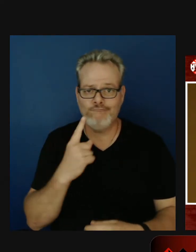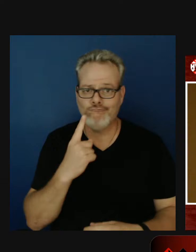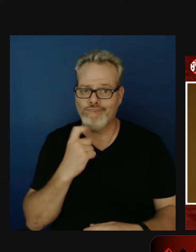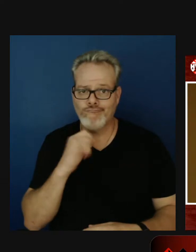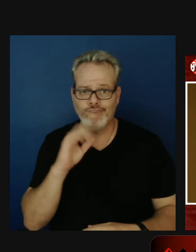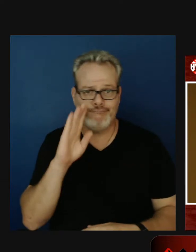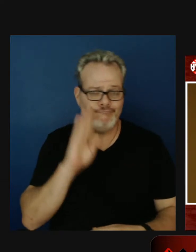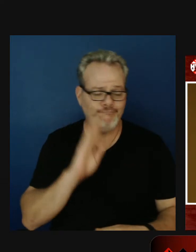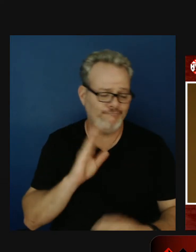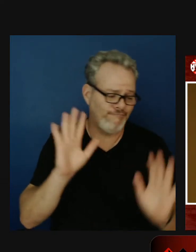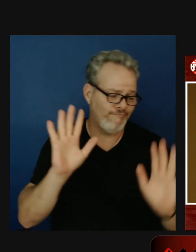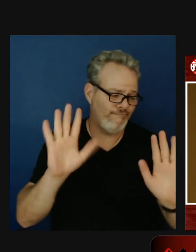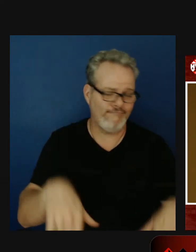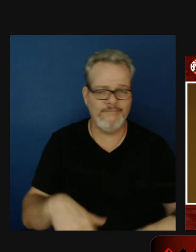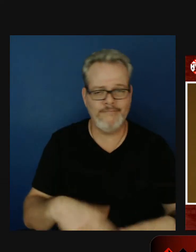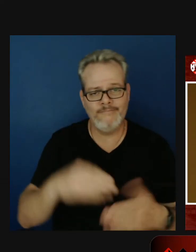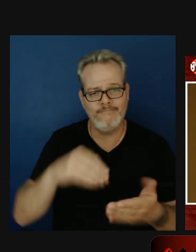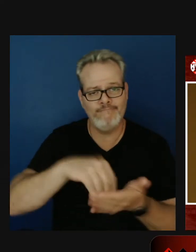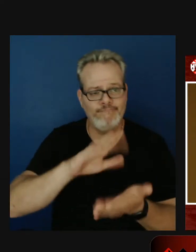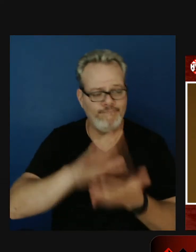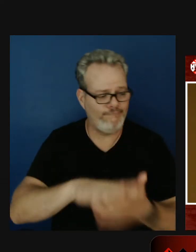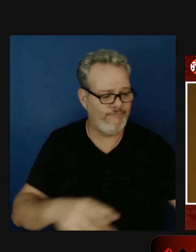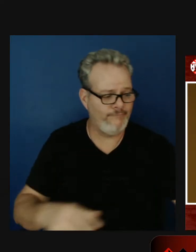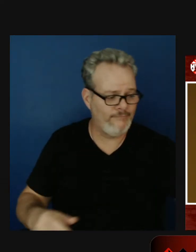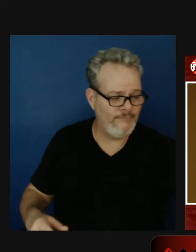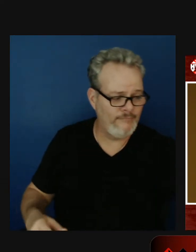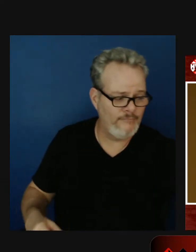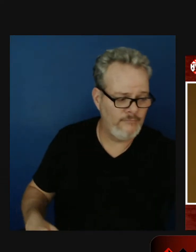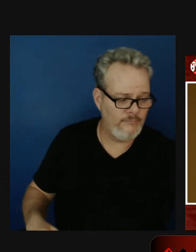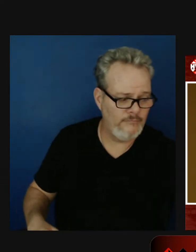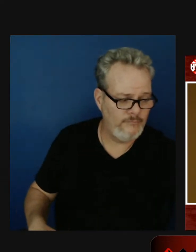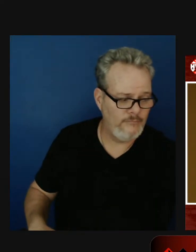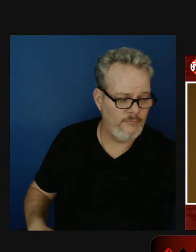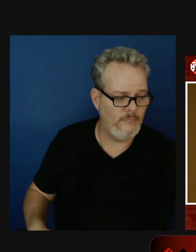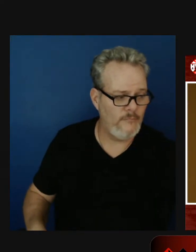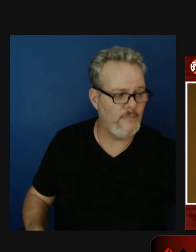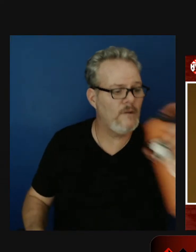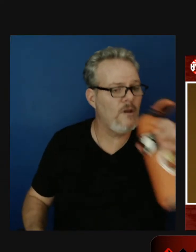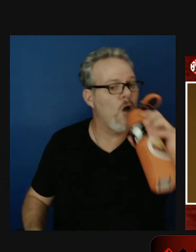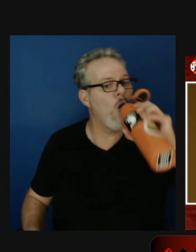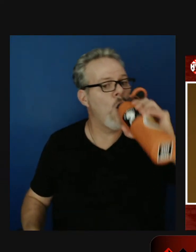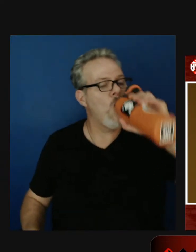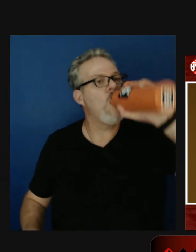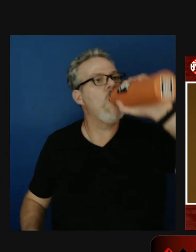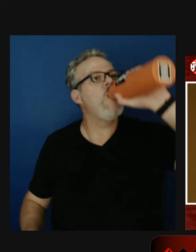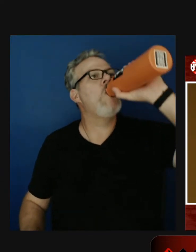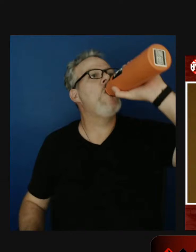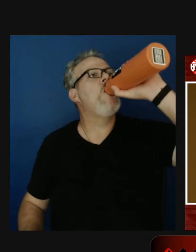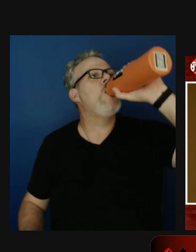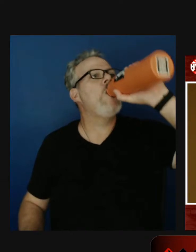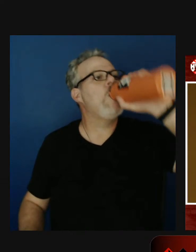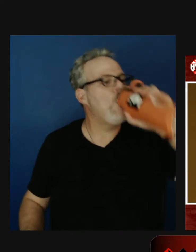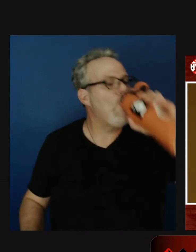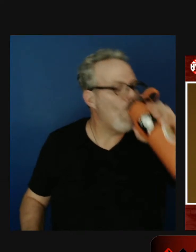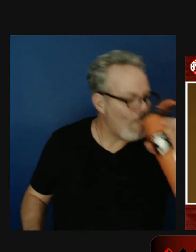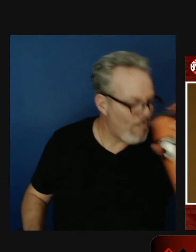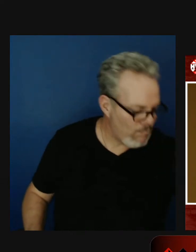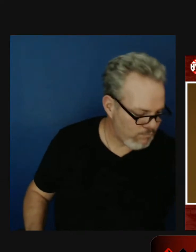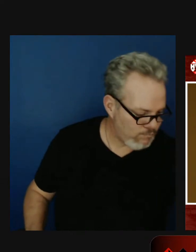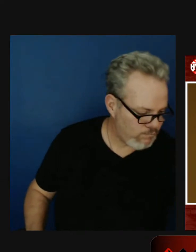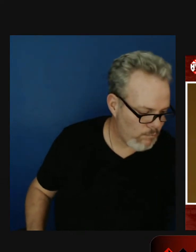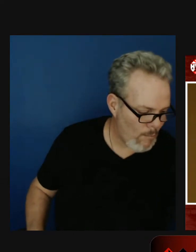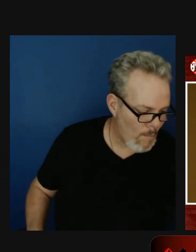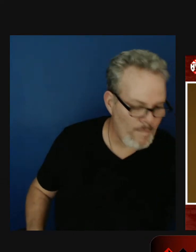map, call it good. But he's got the text that goes along with it. He's got a little cross section here, which you can see is dominated by most of